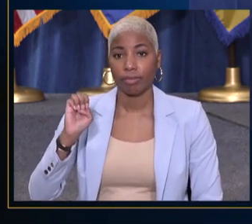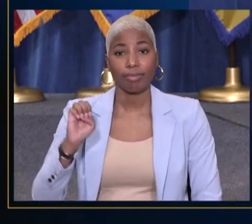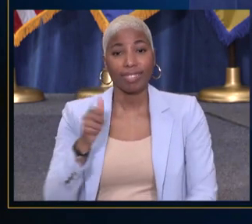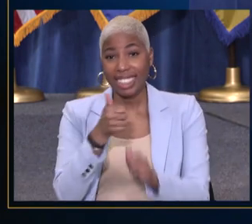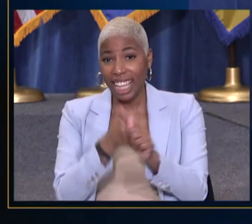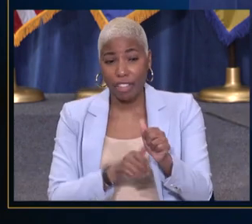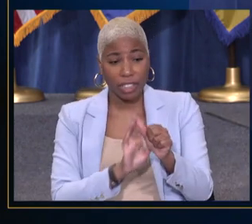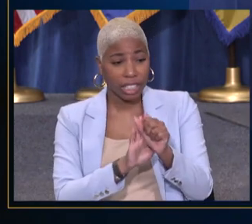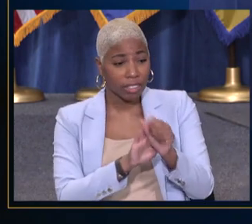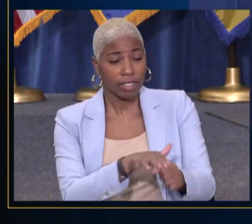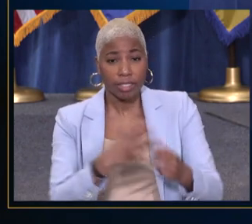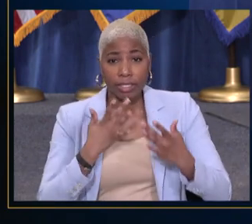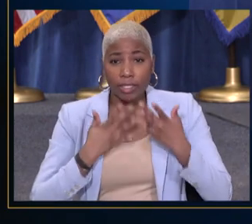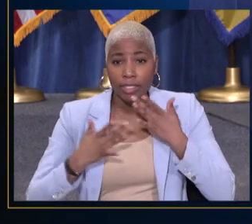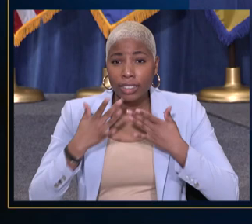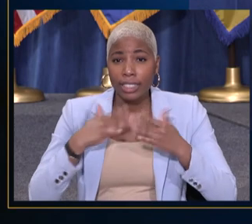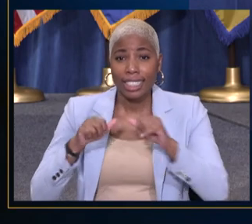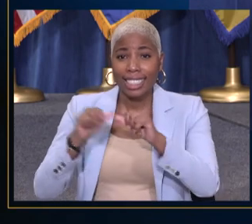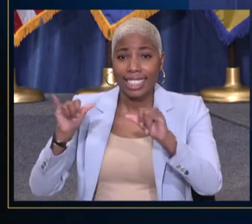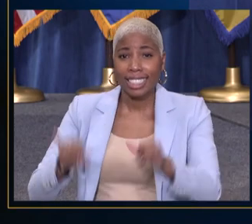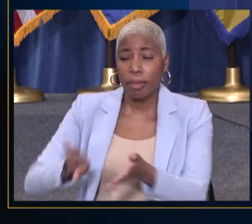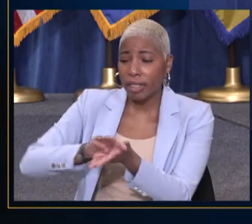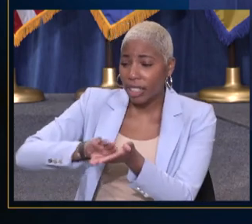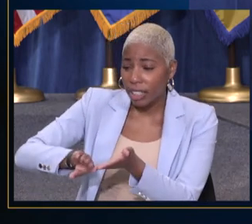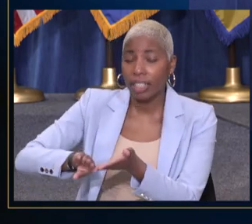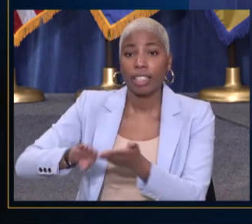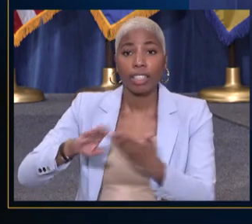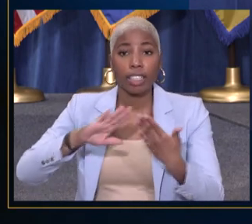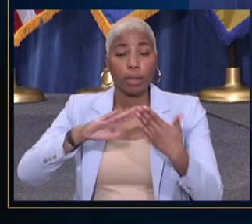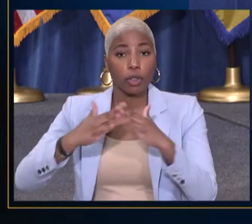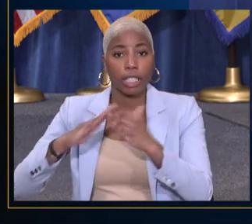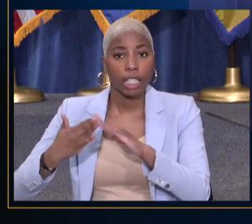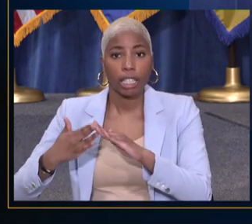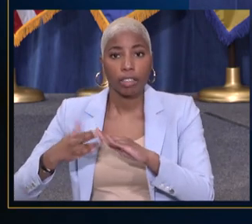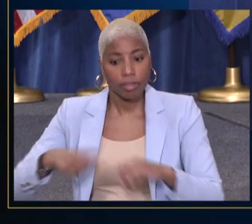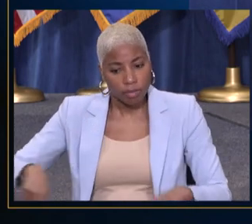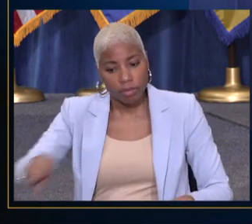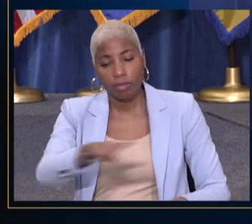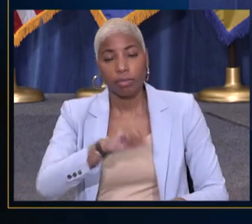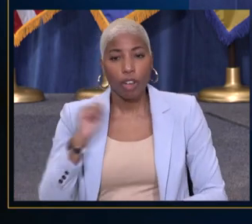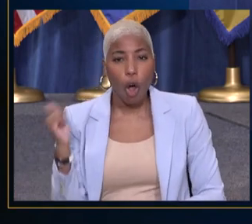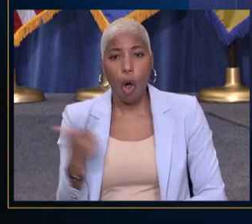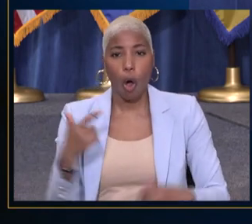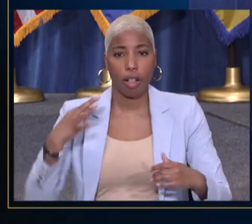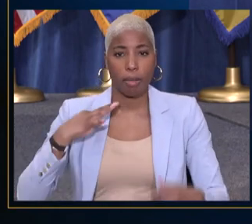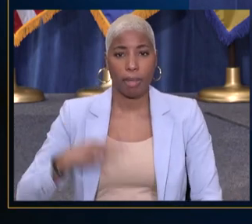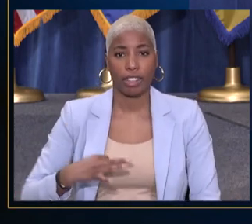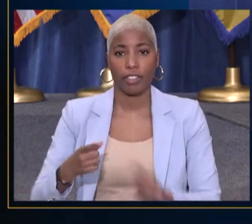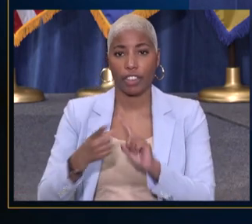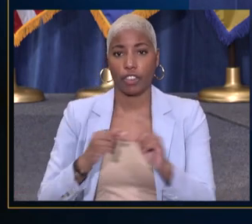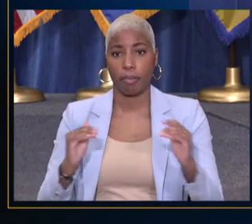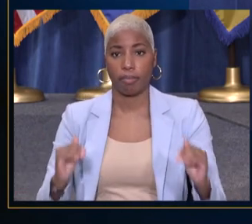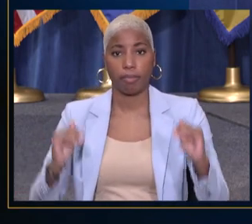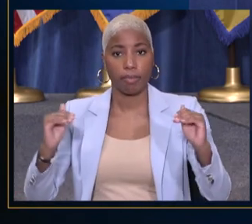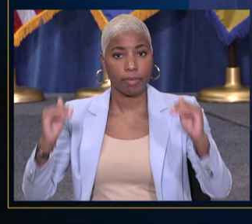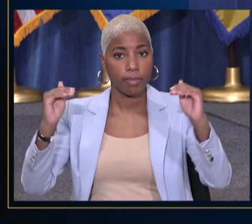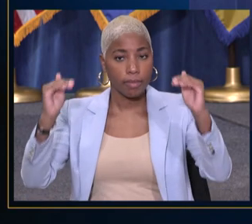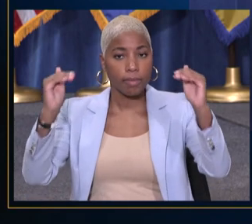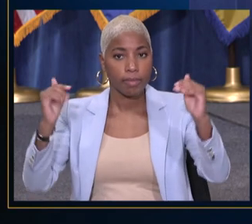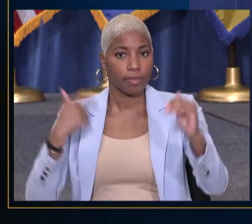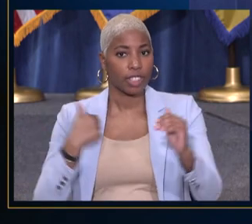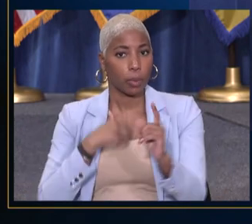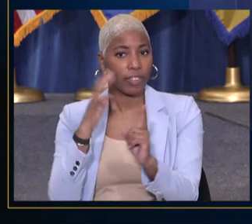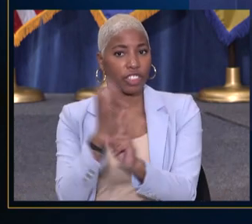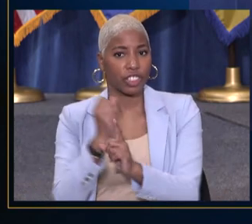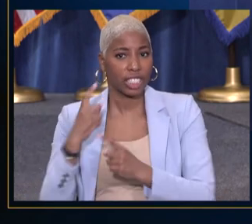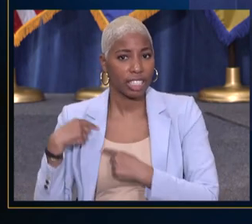underserved, overworked, systemically disadvantaged community benefits from these significant advances that have been achieved over the hard